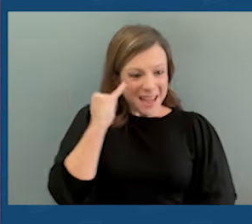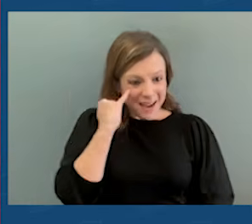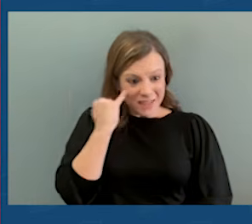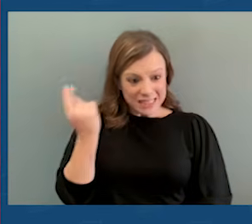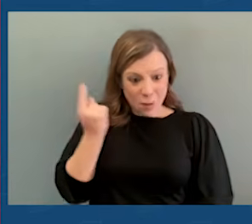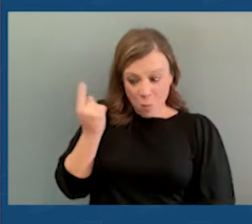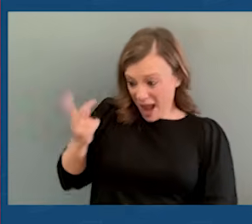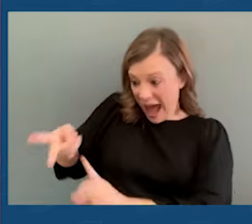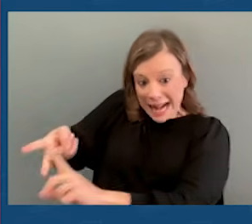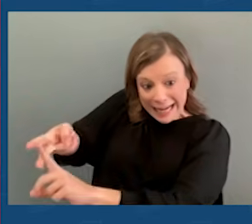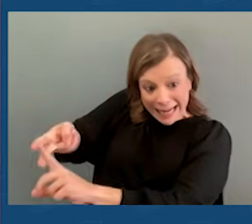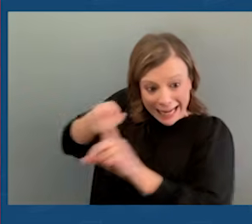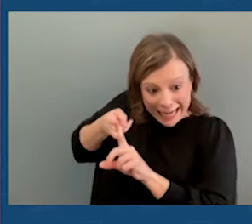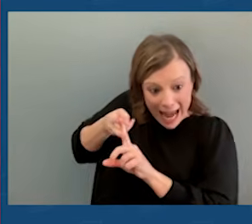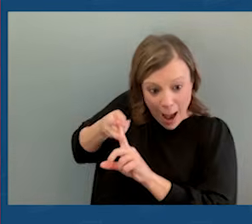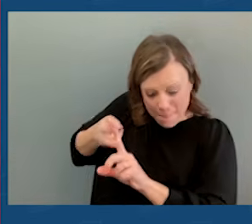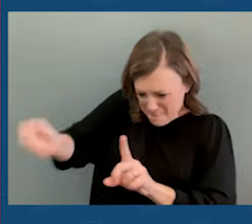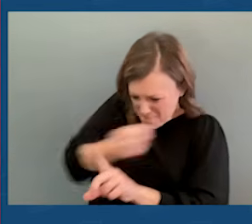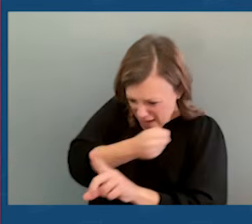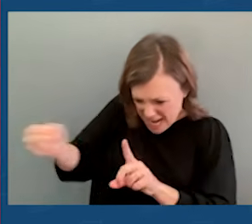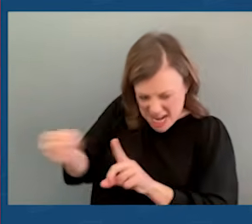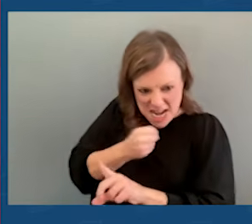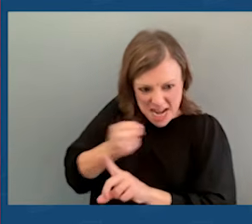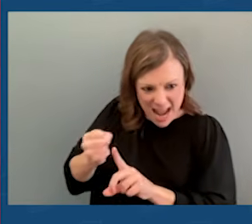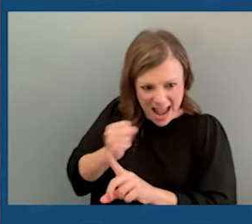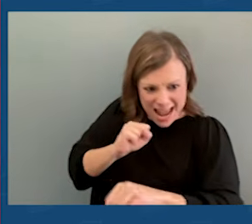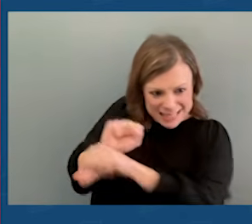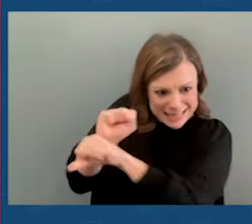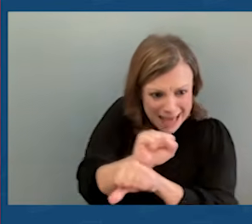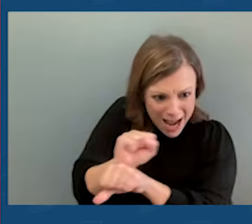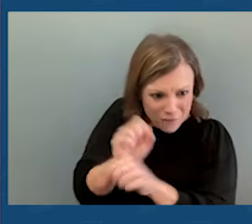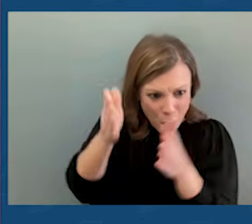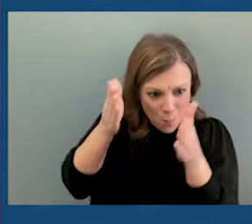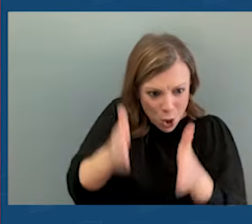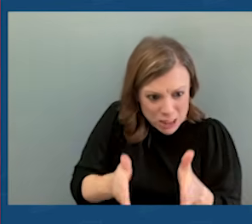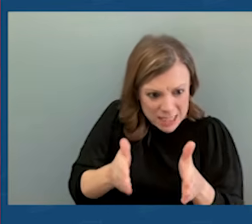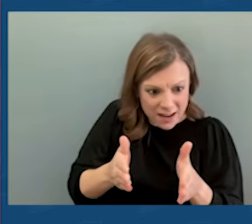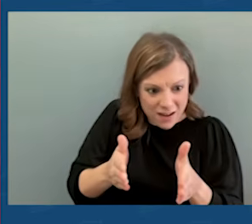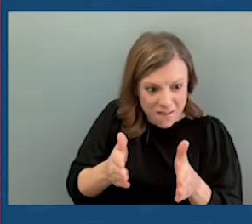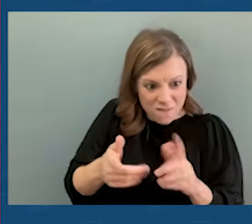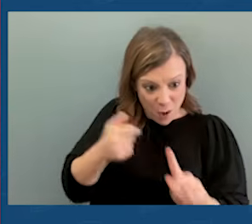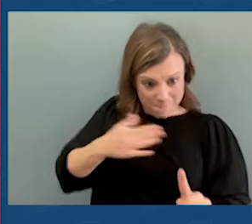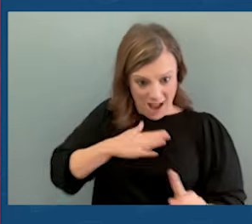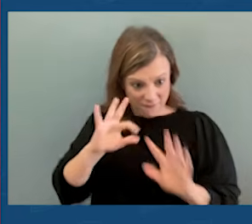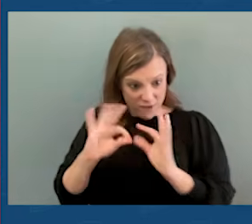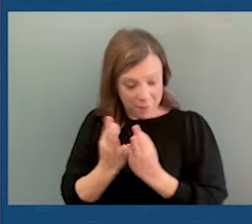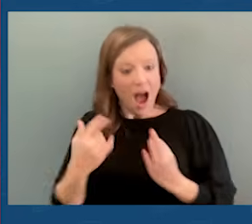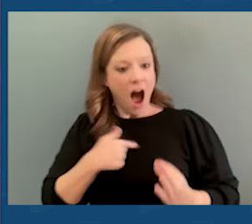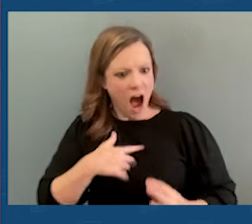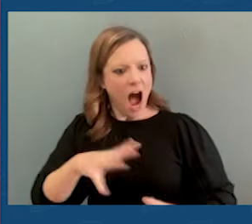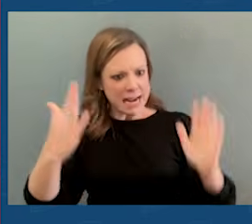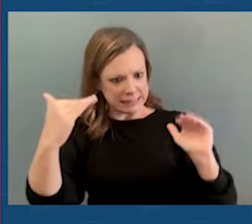beaten, enslaved, or murdered a member of my family, I think I would have wanted an apology at bare minimum.